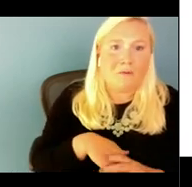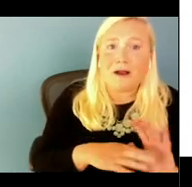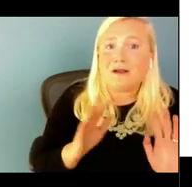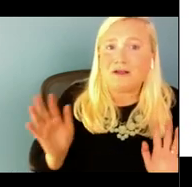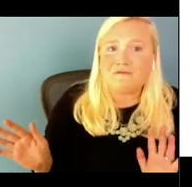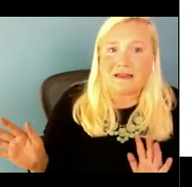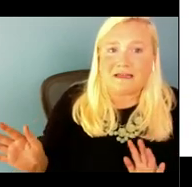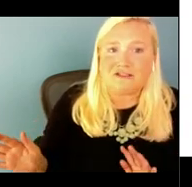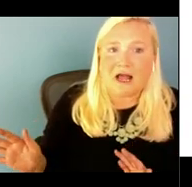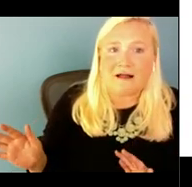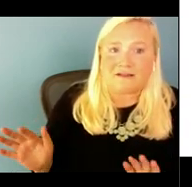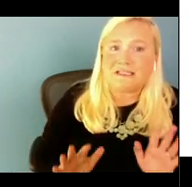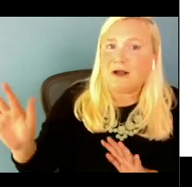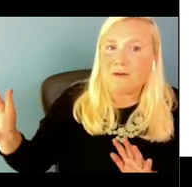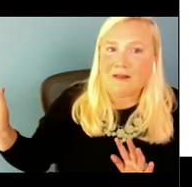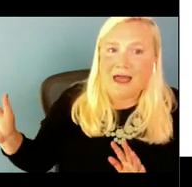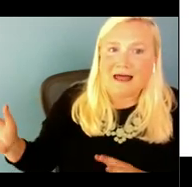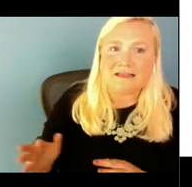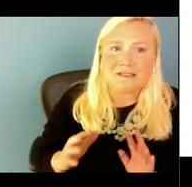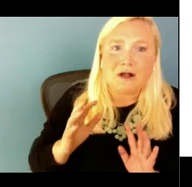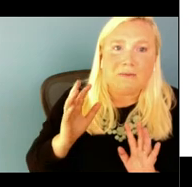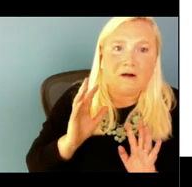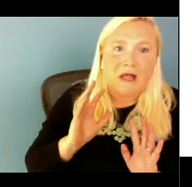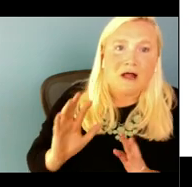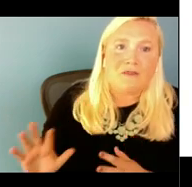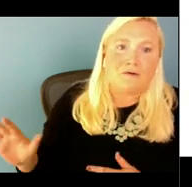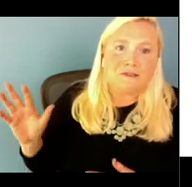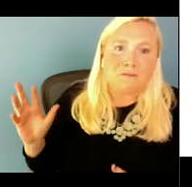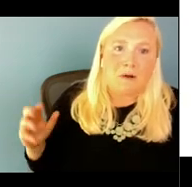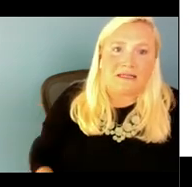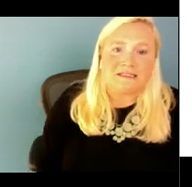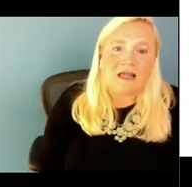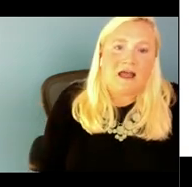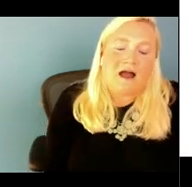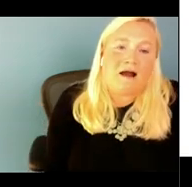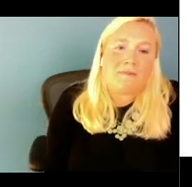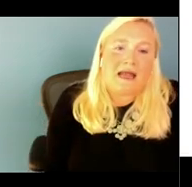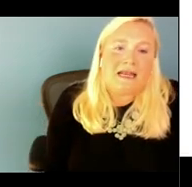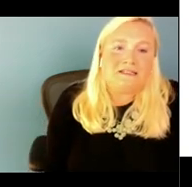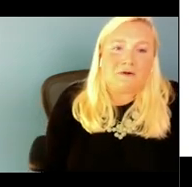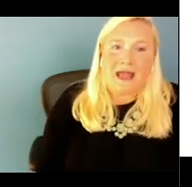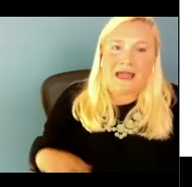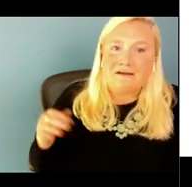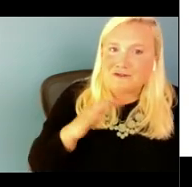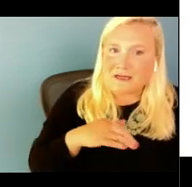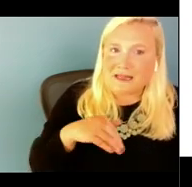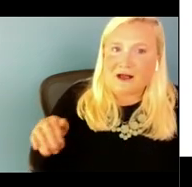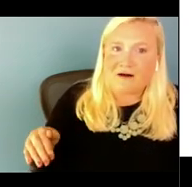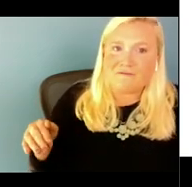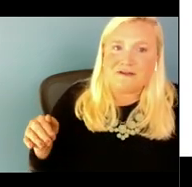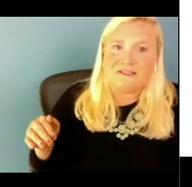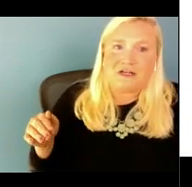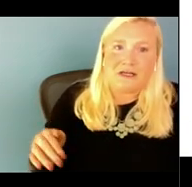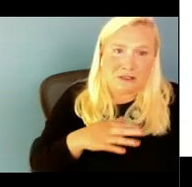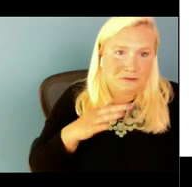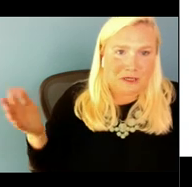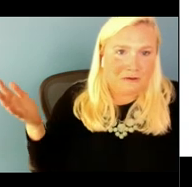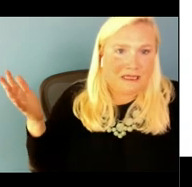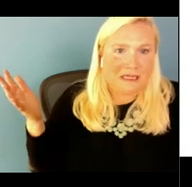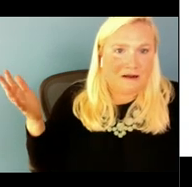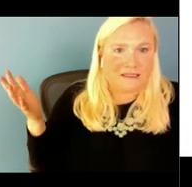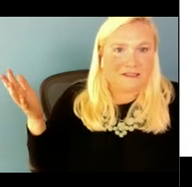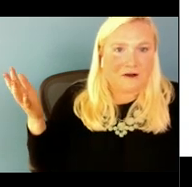now? Where are you feeling challenged? Let's talk about that. Let's talk about those moments. And it's okay if during that